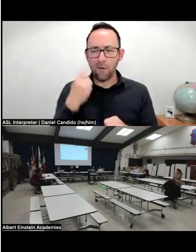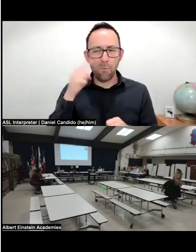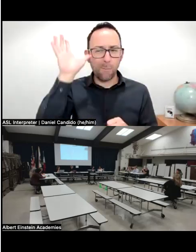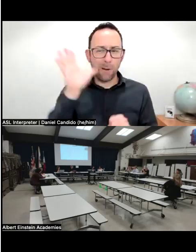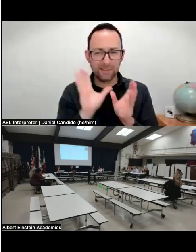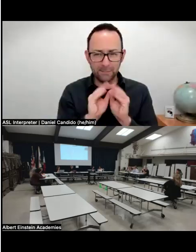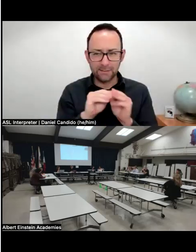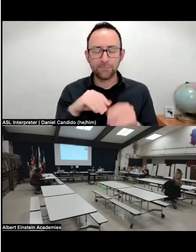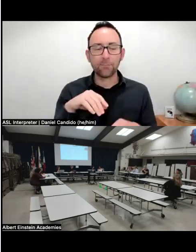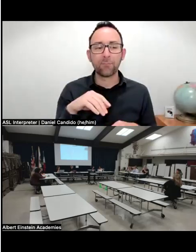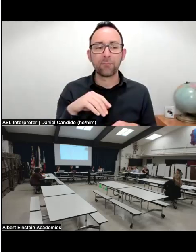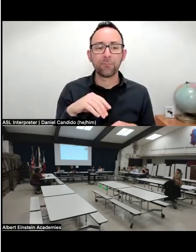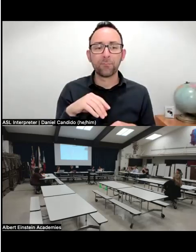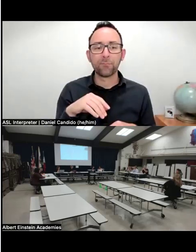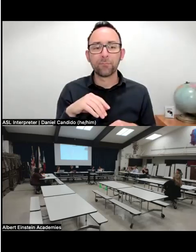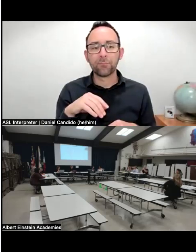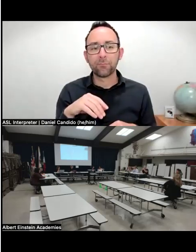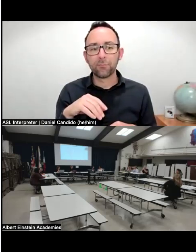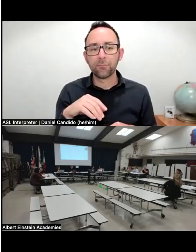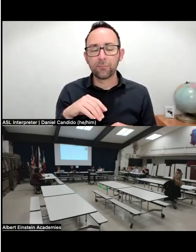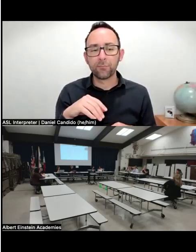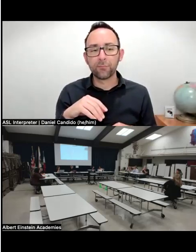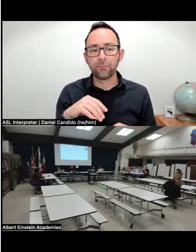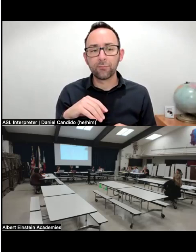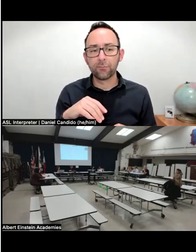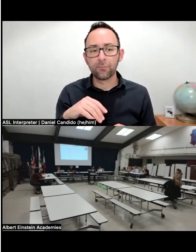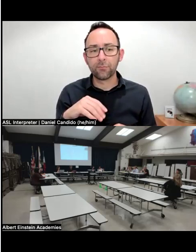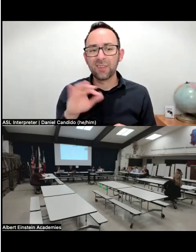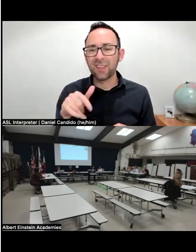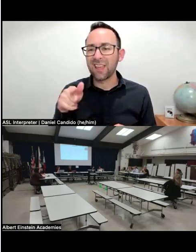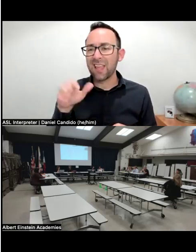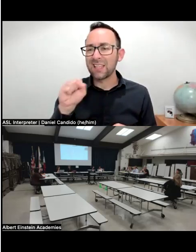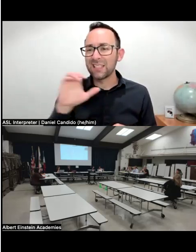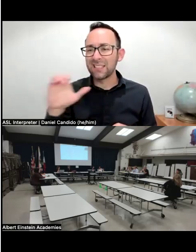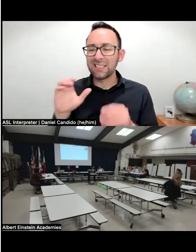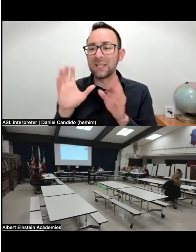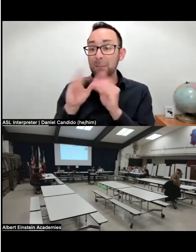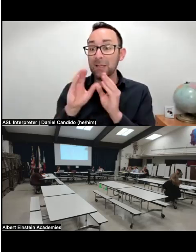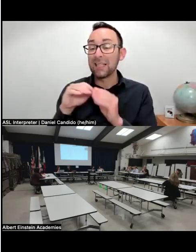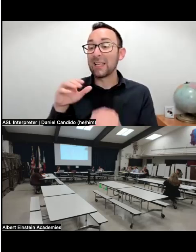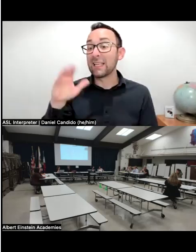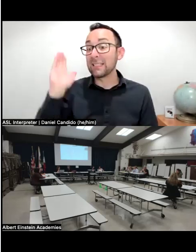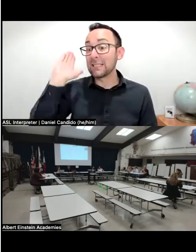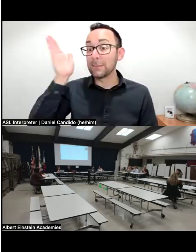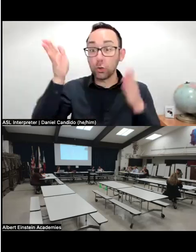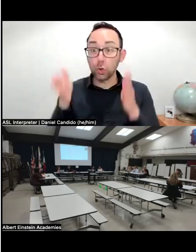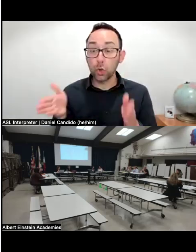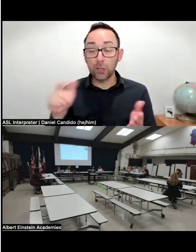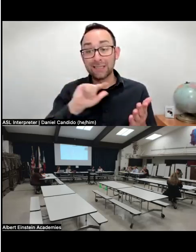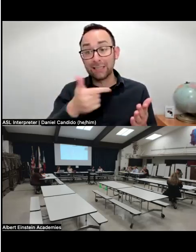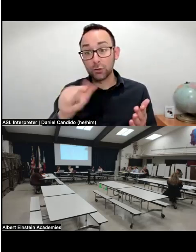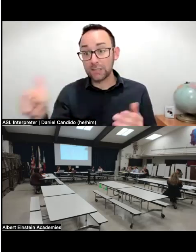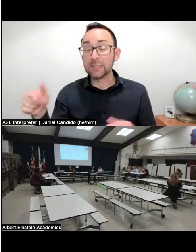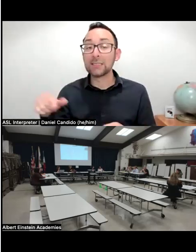like all of you, I learned a lot from the SSC meetings where we had the speaker series, but the parents weren't